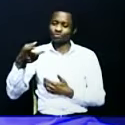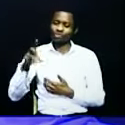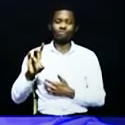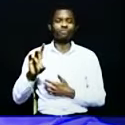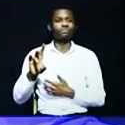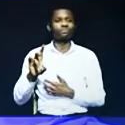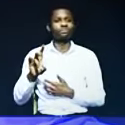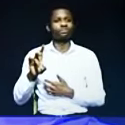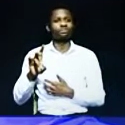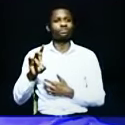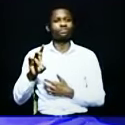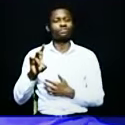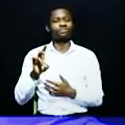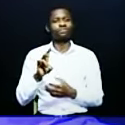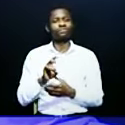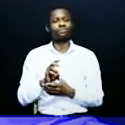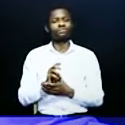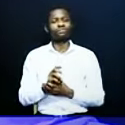Psalm 27.